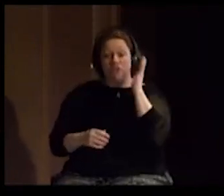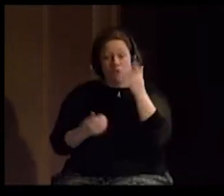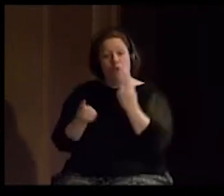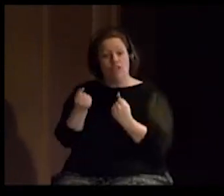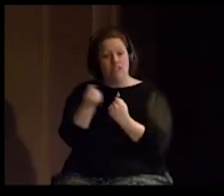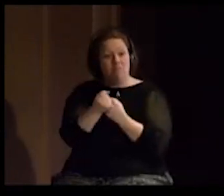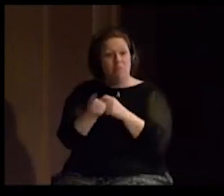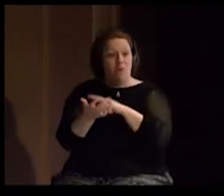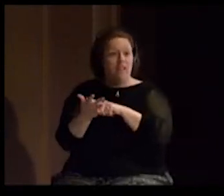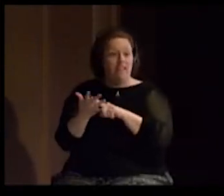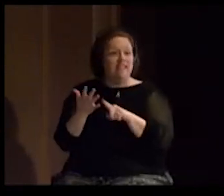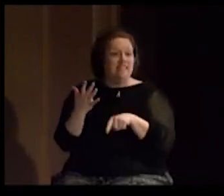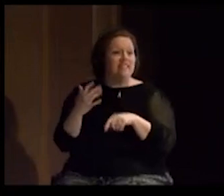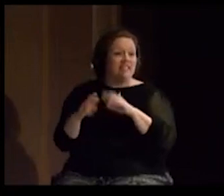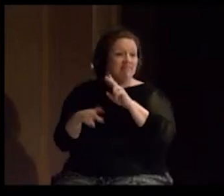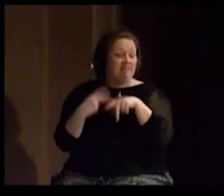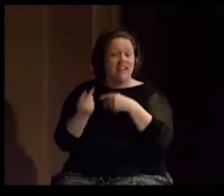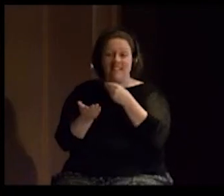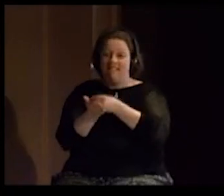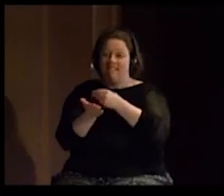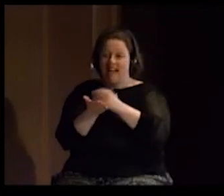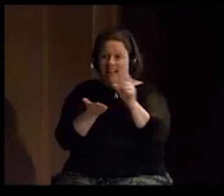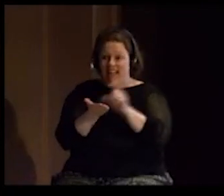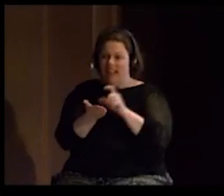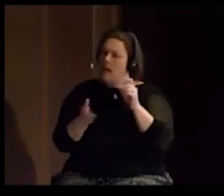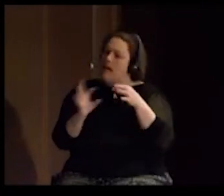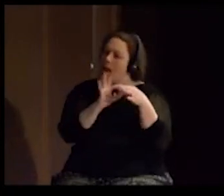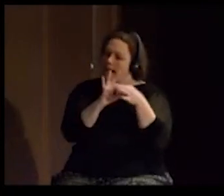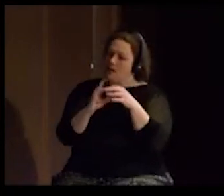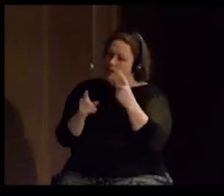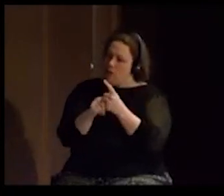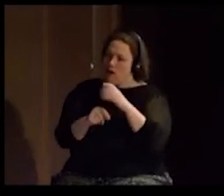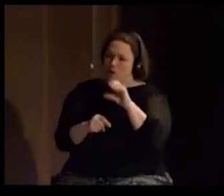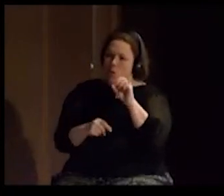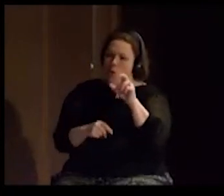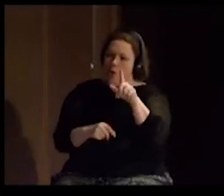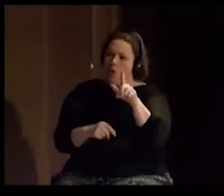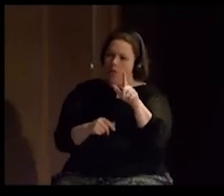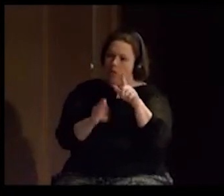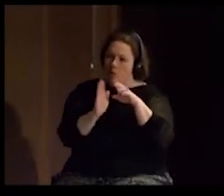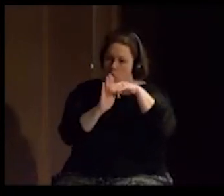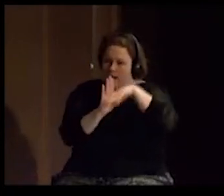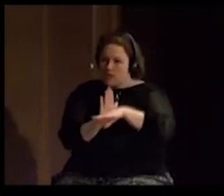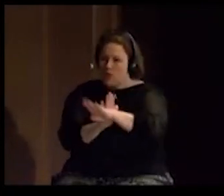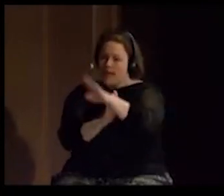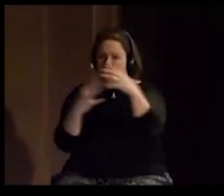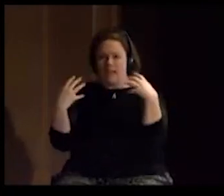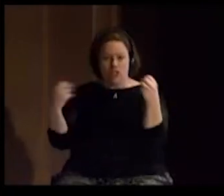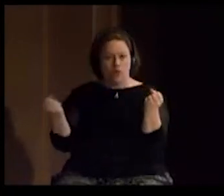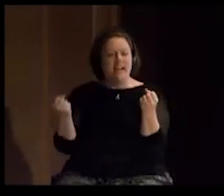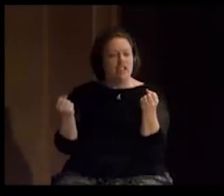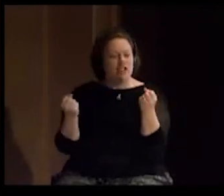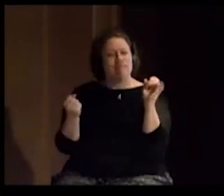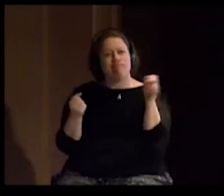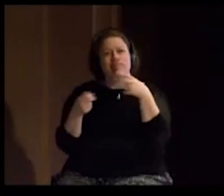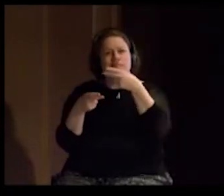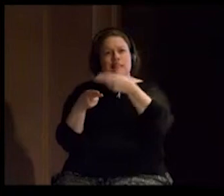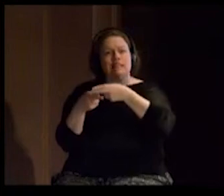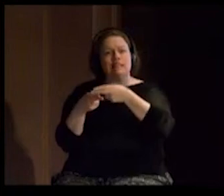think is fantastic. And there's a connection, right? It's like coral restoration is what do you call it?